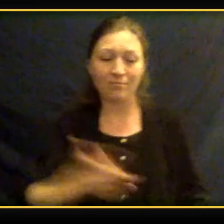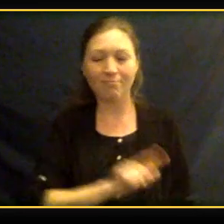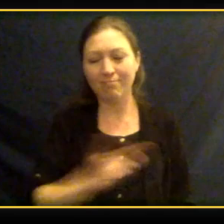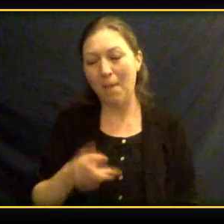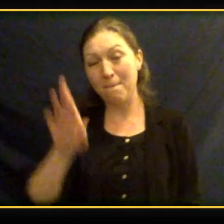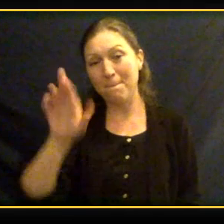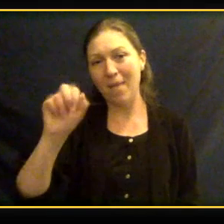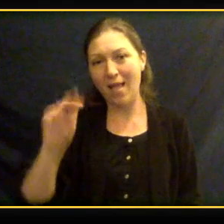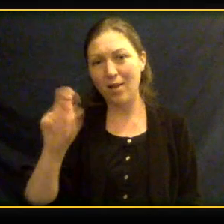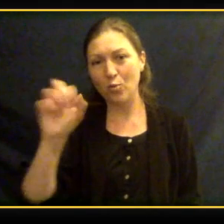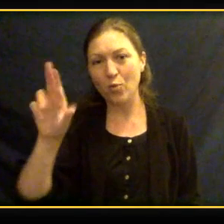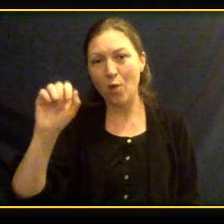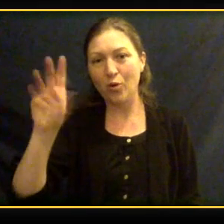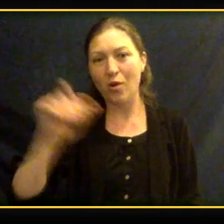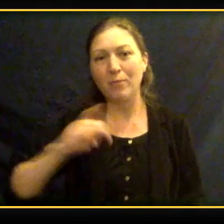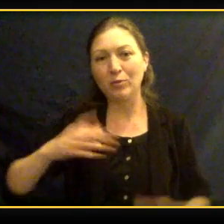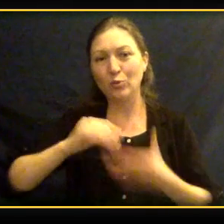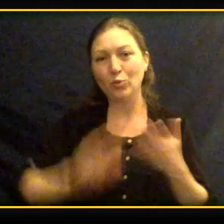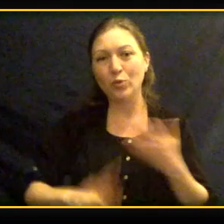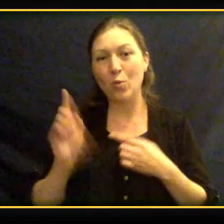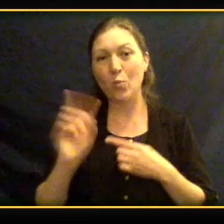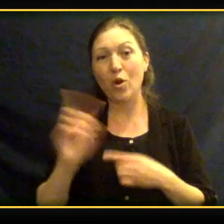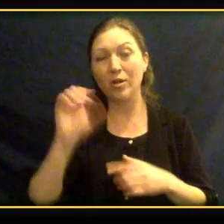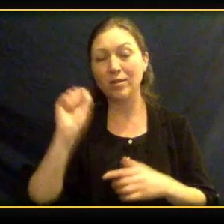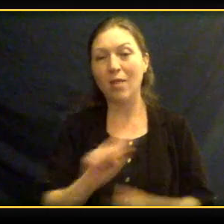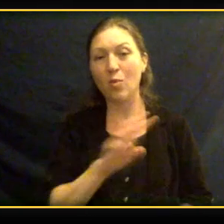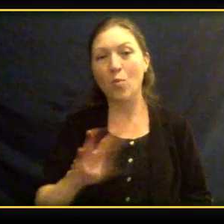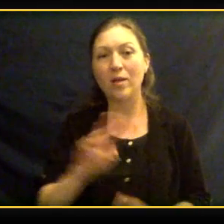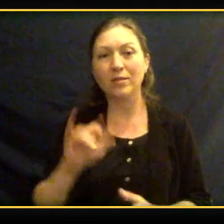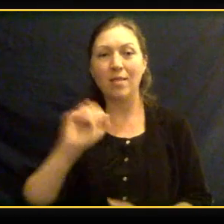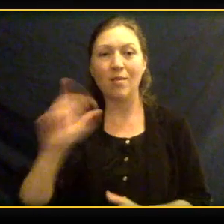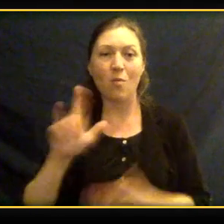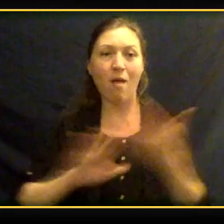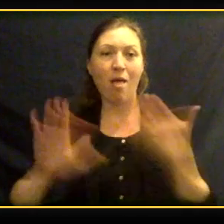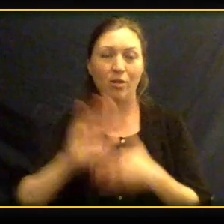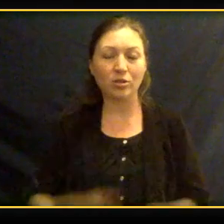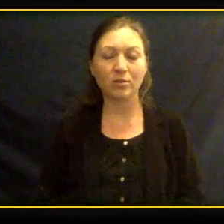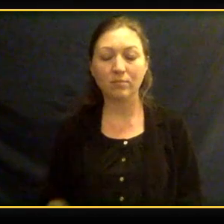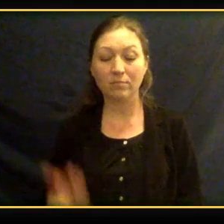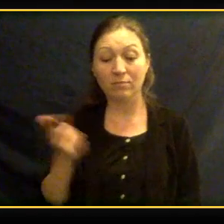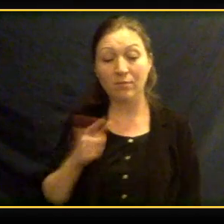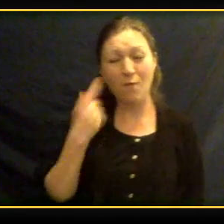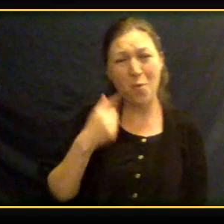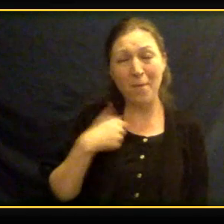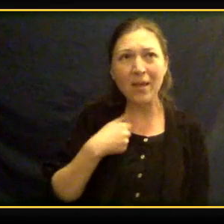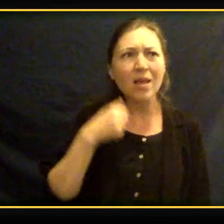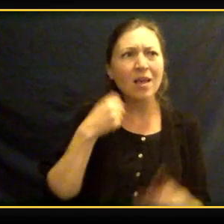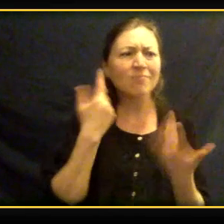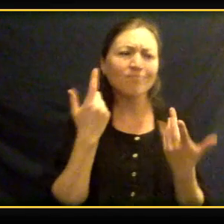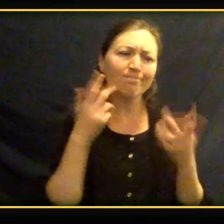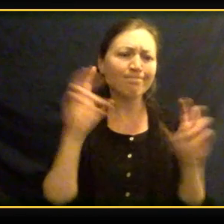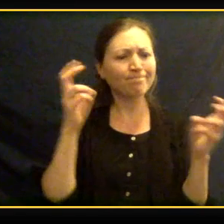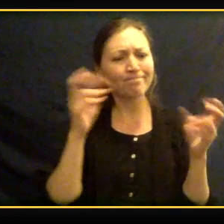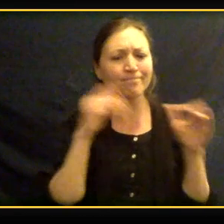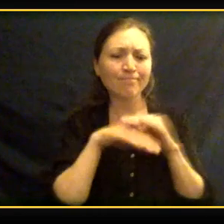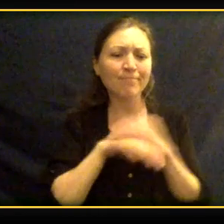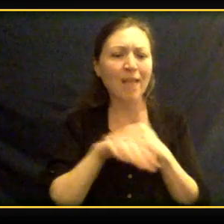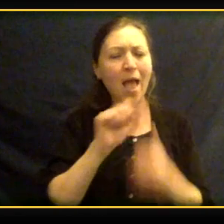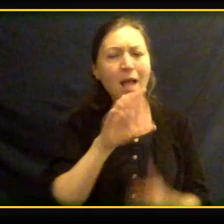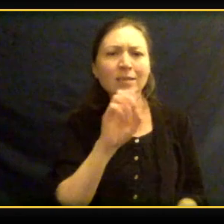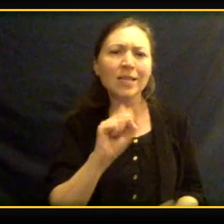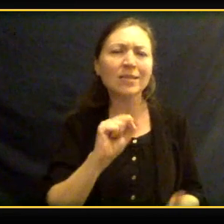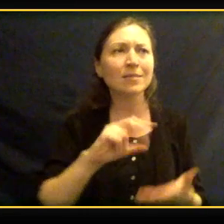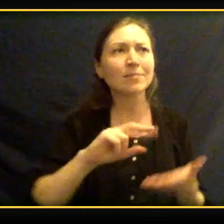at Southwestern Illinois College. To me, access means the right or opportunity to